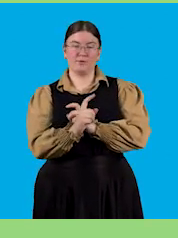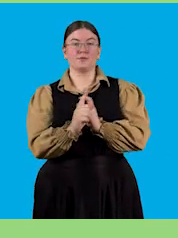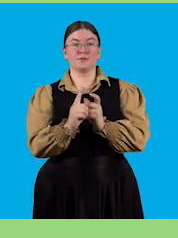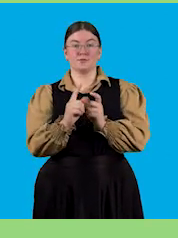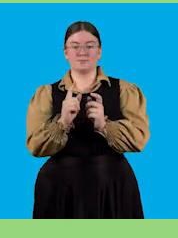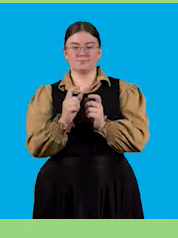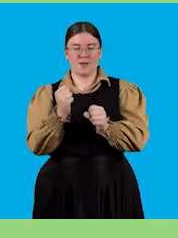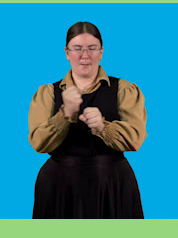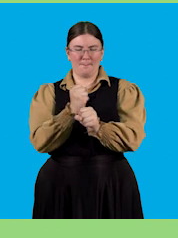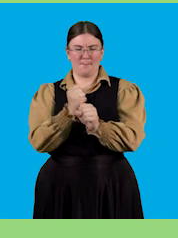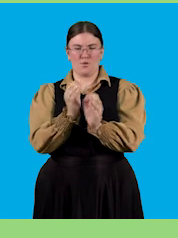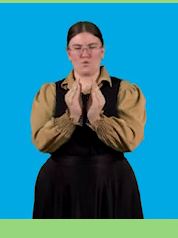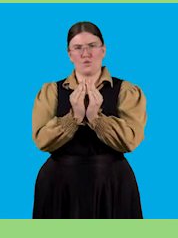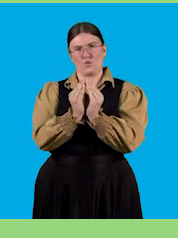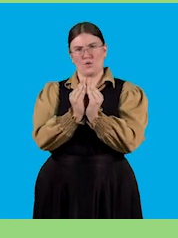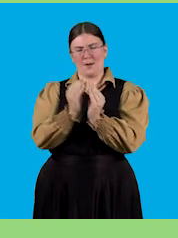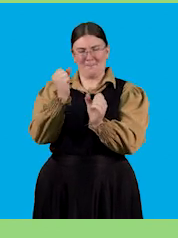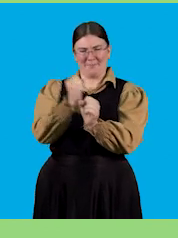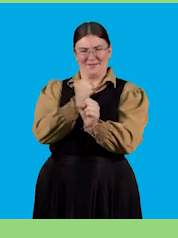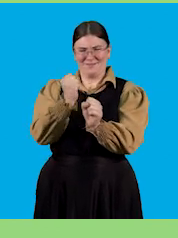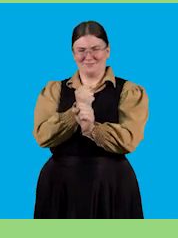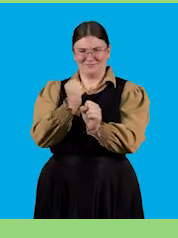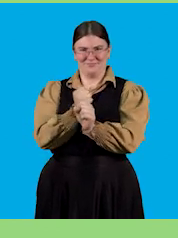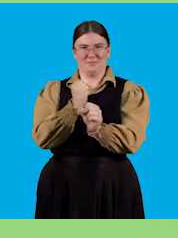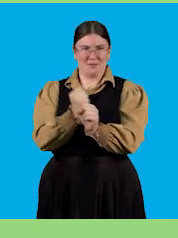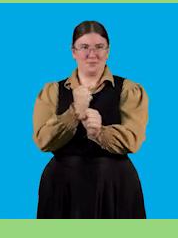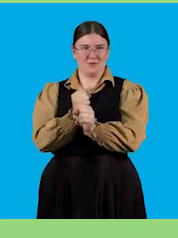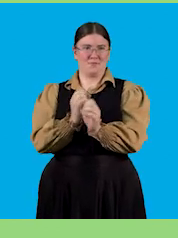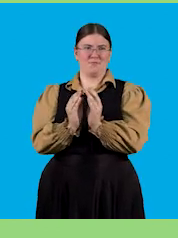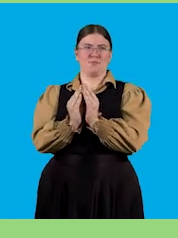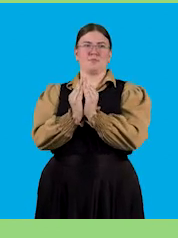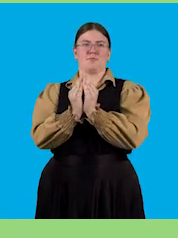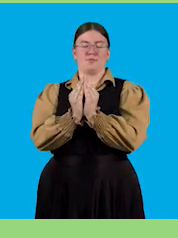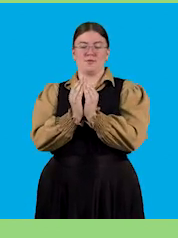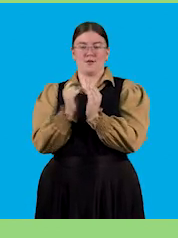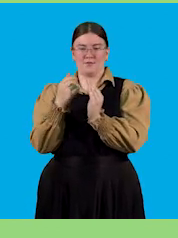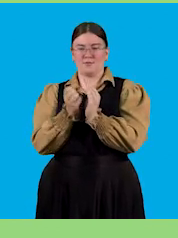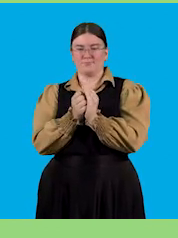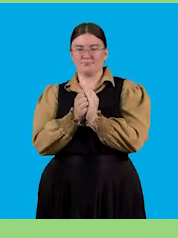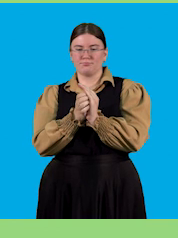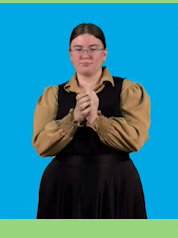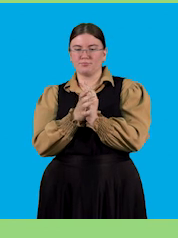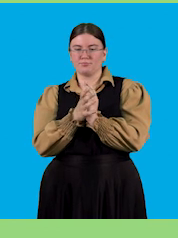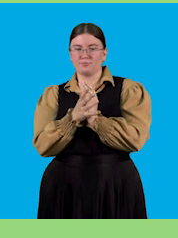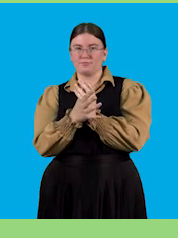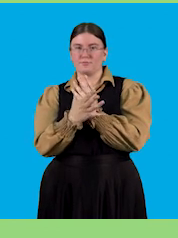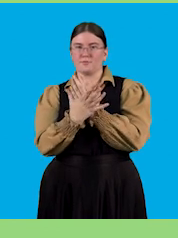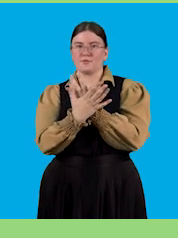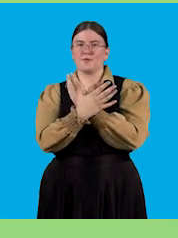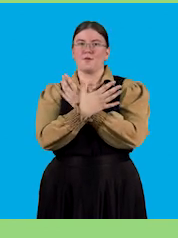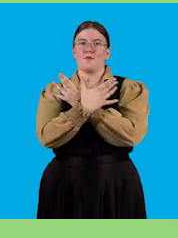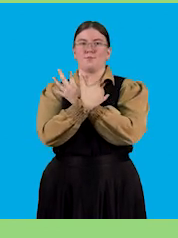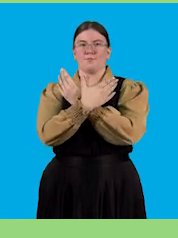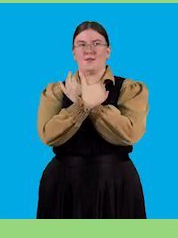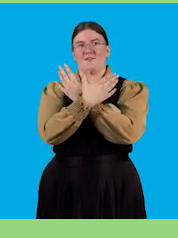caterpillar spins into a cocoon, and then a young butterfly forms from